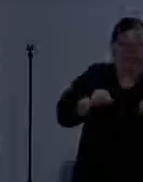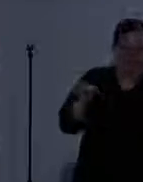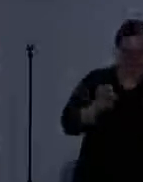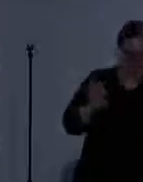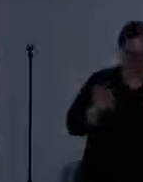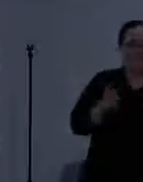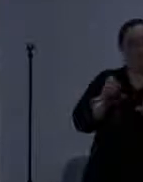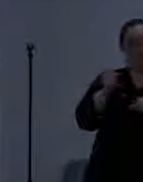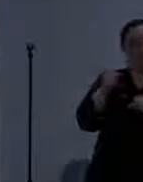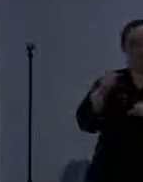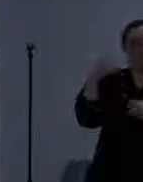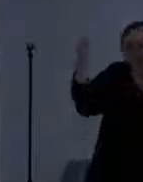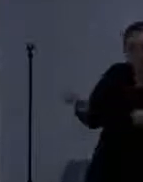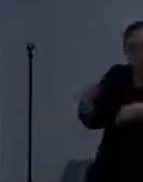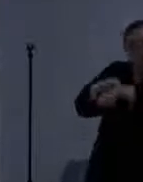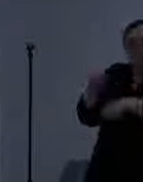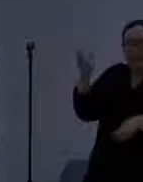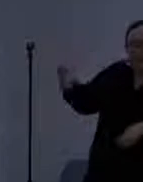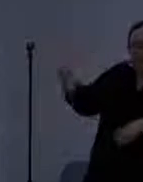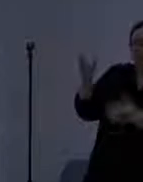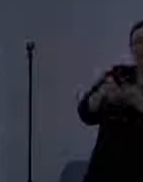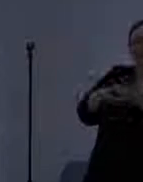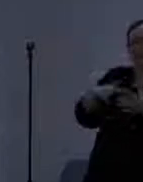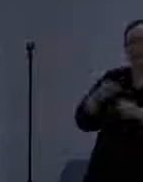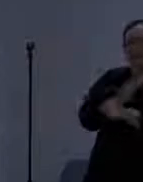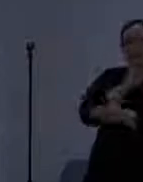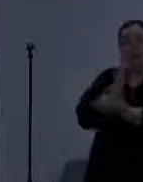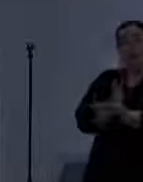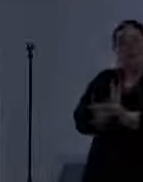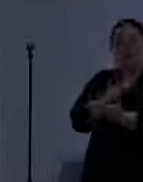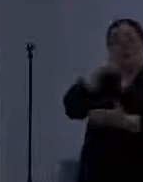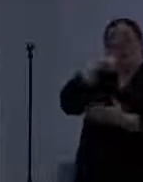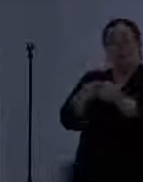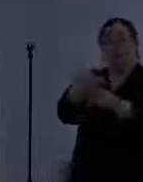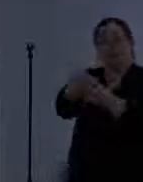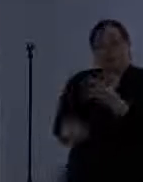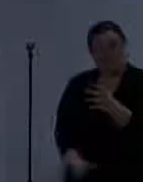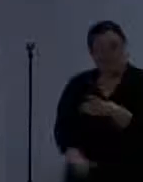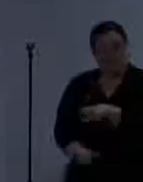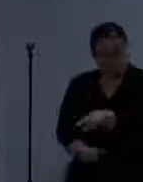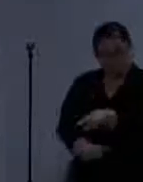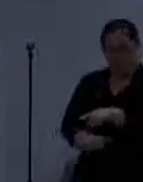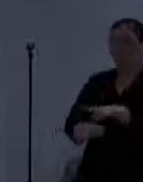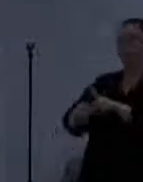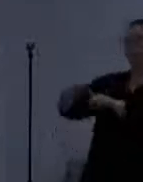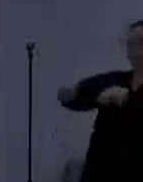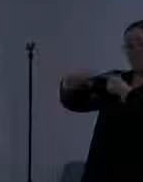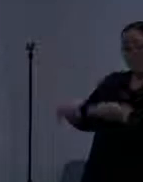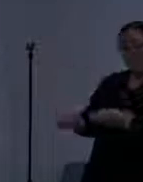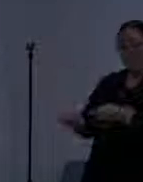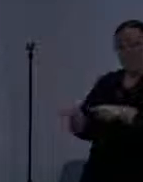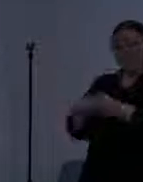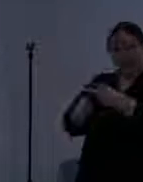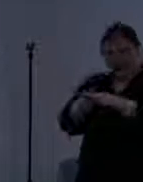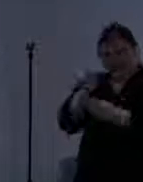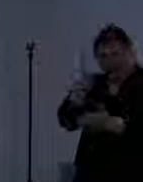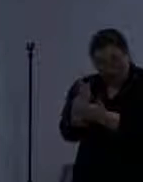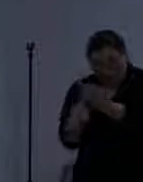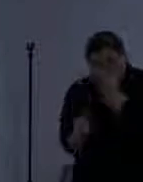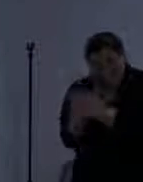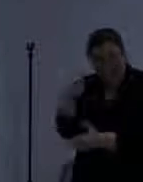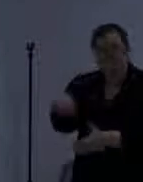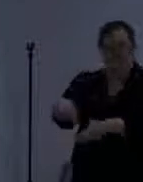that we ensure that both people with disabilities and providers understand that that's actually still a vitally important part of